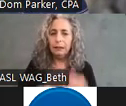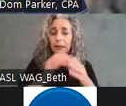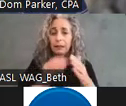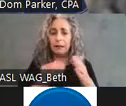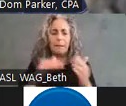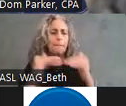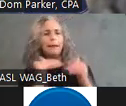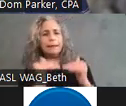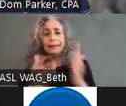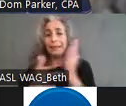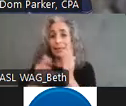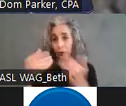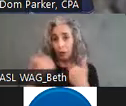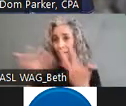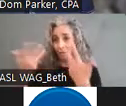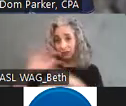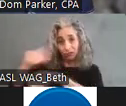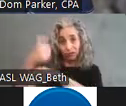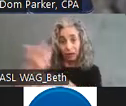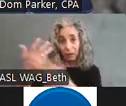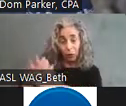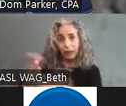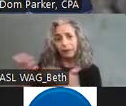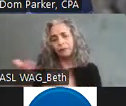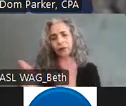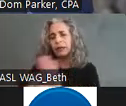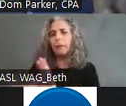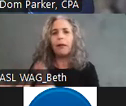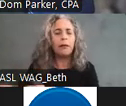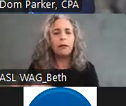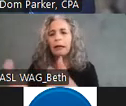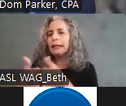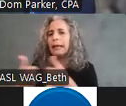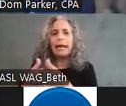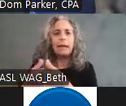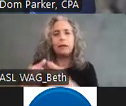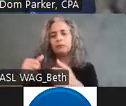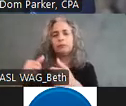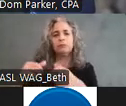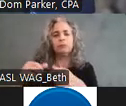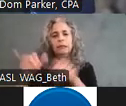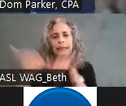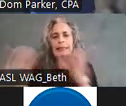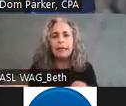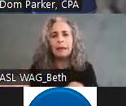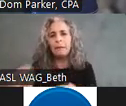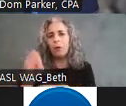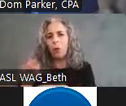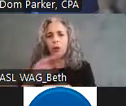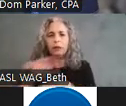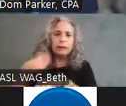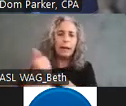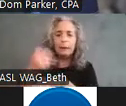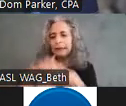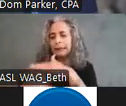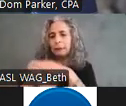you have already, which could be, a gaming console's already established accessibility features,